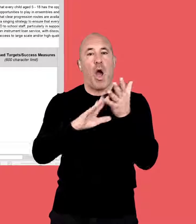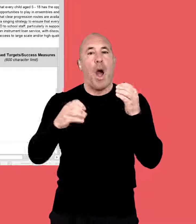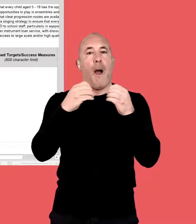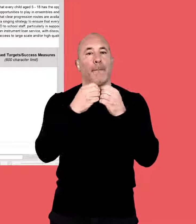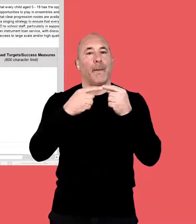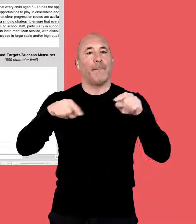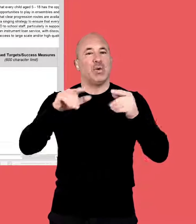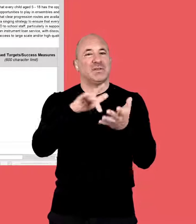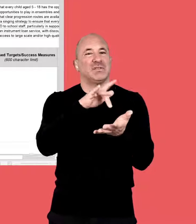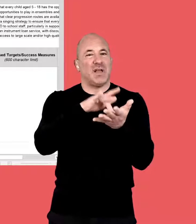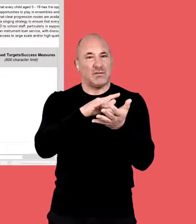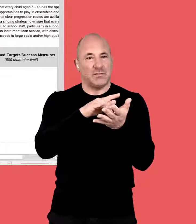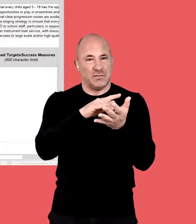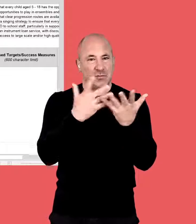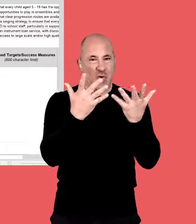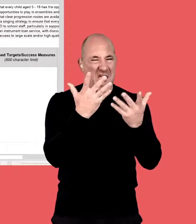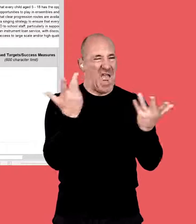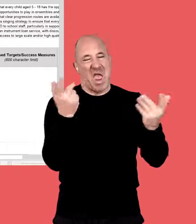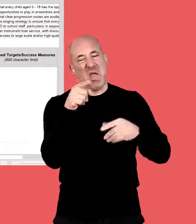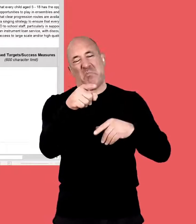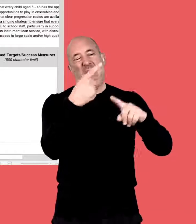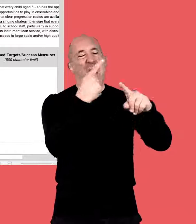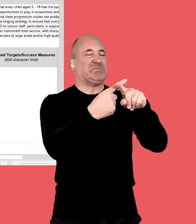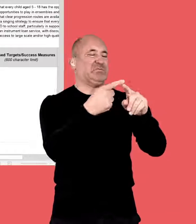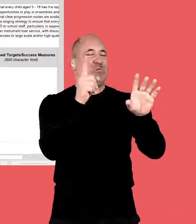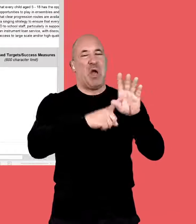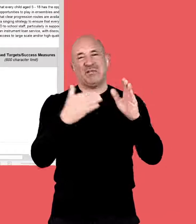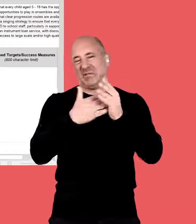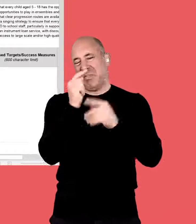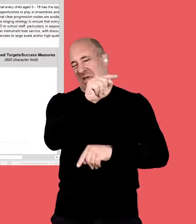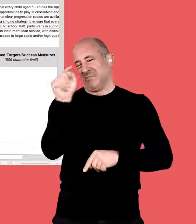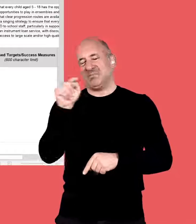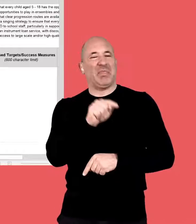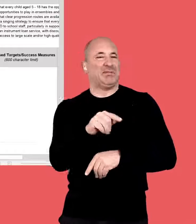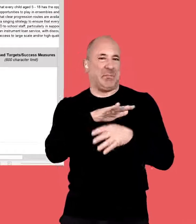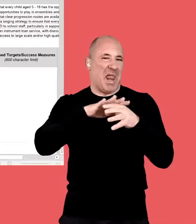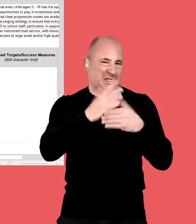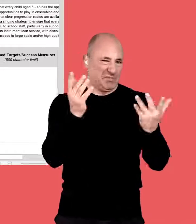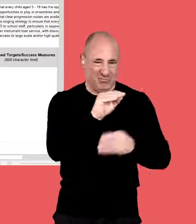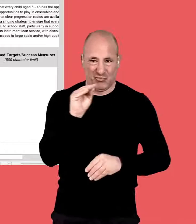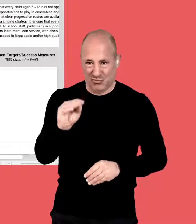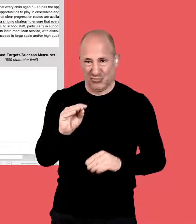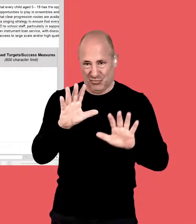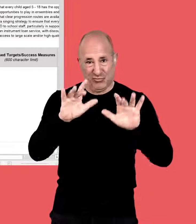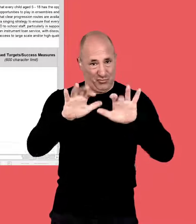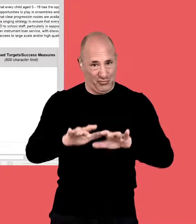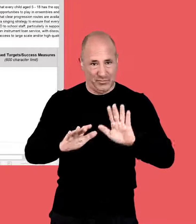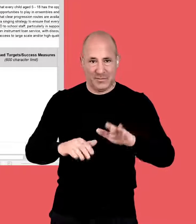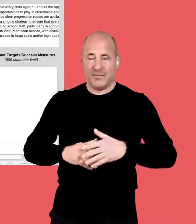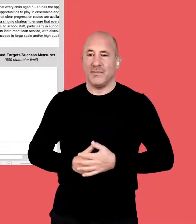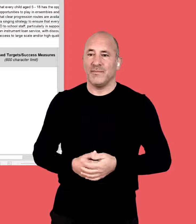across our hub's music centres, which are located in X, Y, and Z.